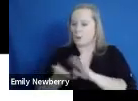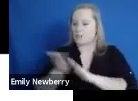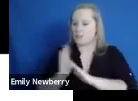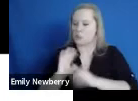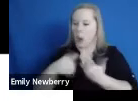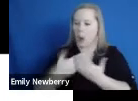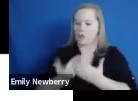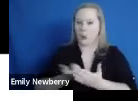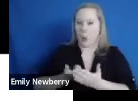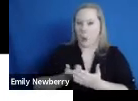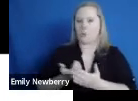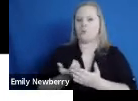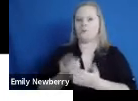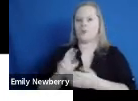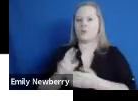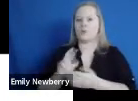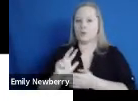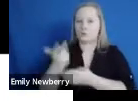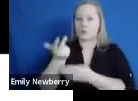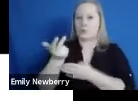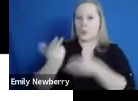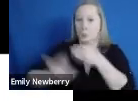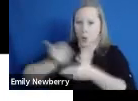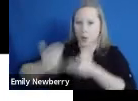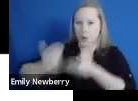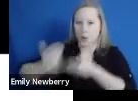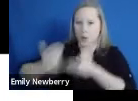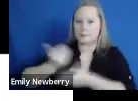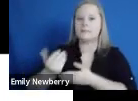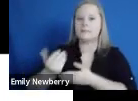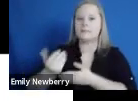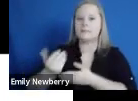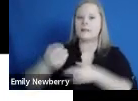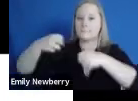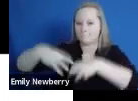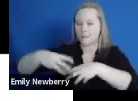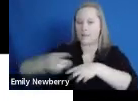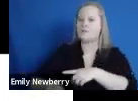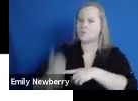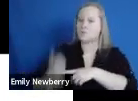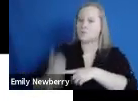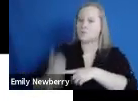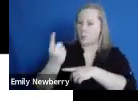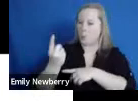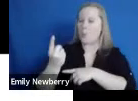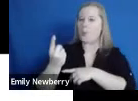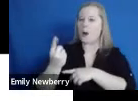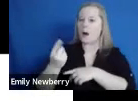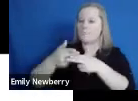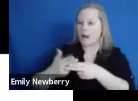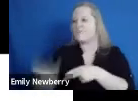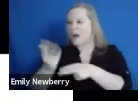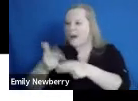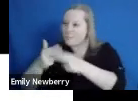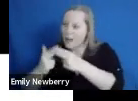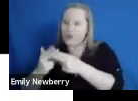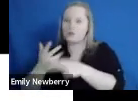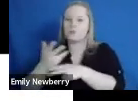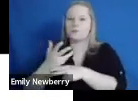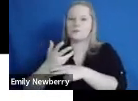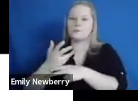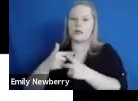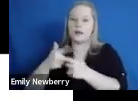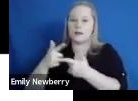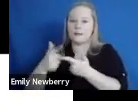through a triple cleaning process, and we baggage our beans in 1 pound, 5 pounds, 10, 20,